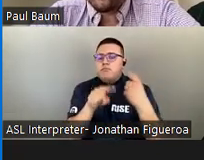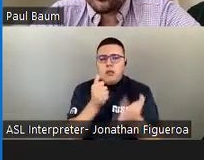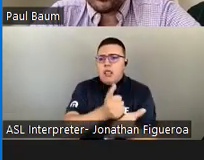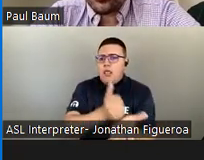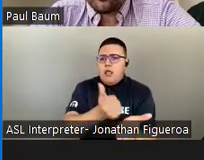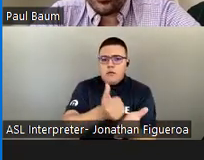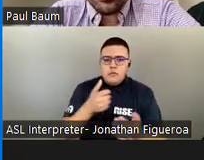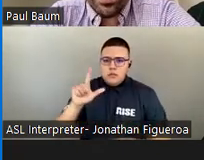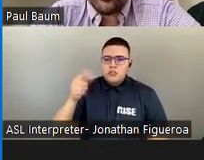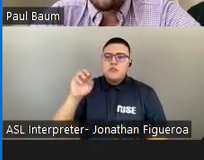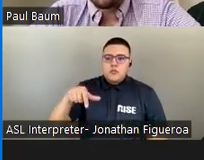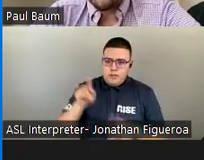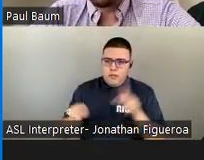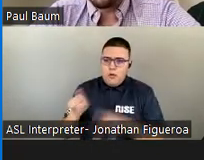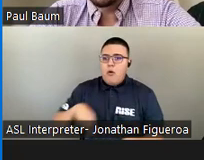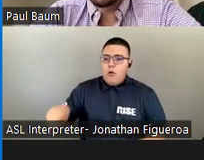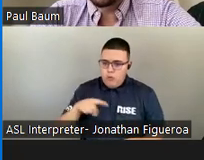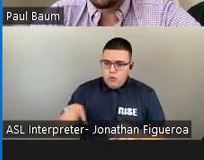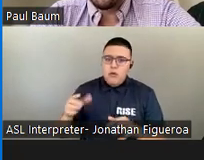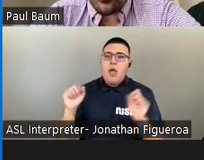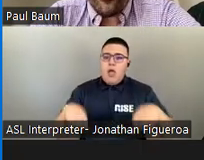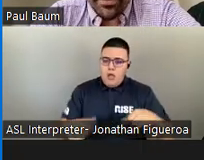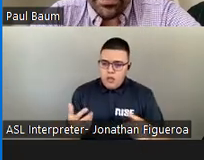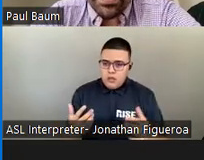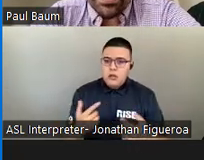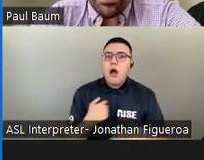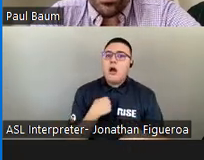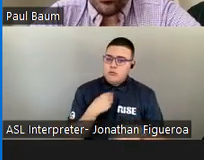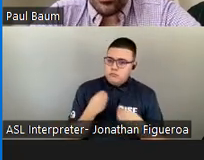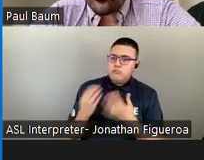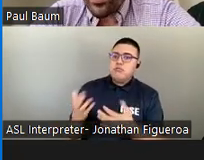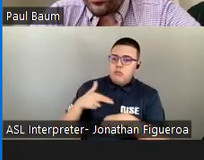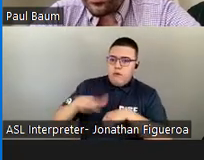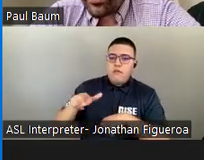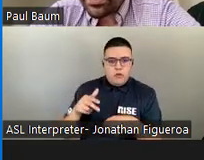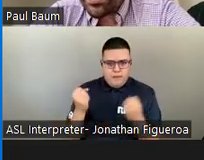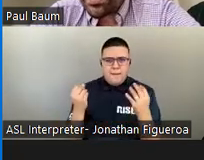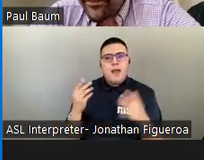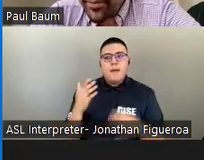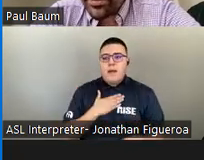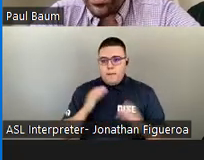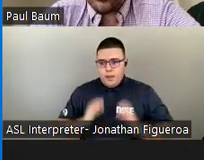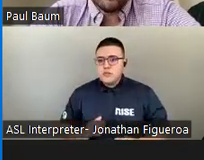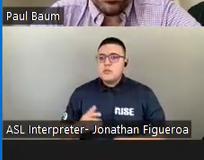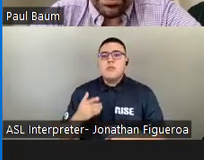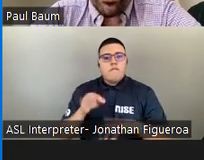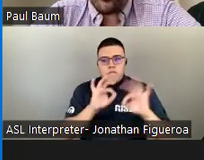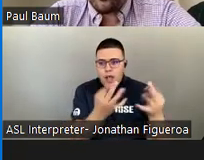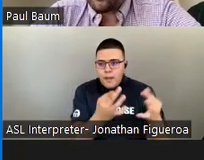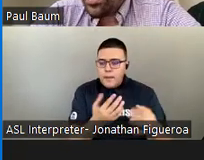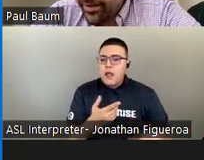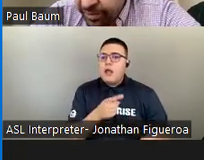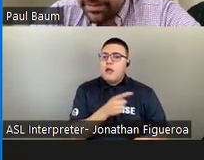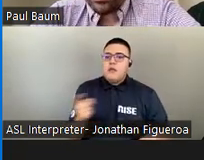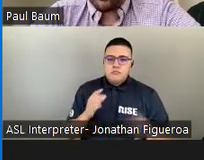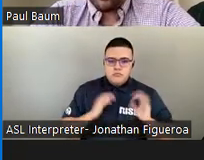for LGBTQ+ youth. I've used this for a lot of folks and provided this resource to family, to youth,